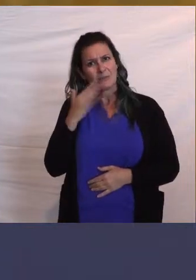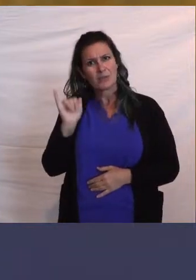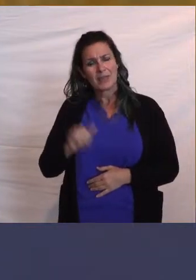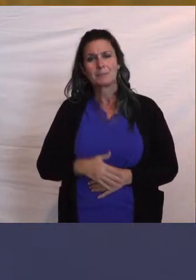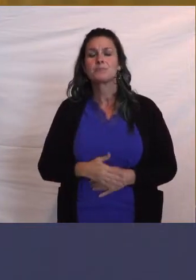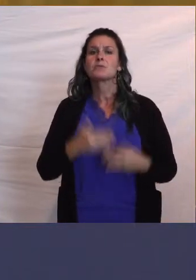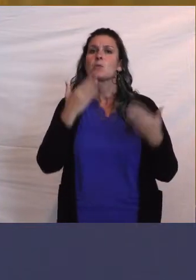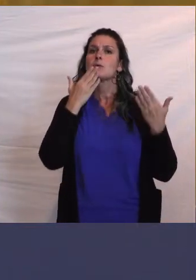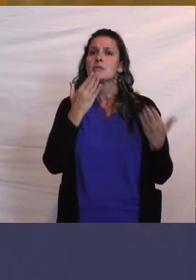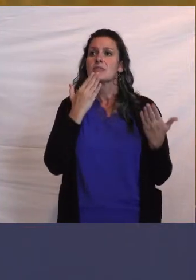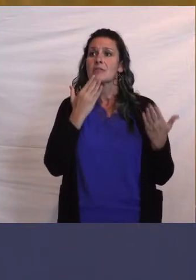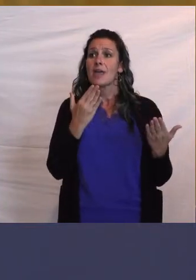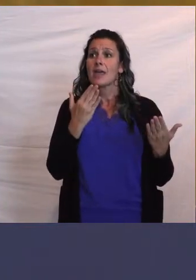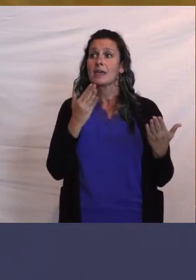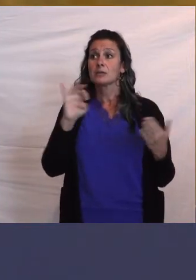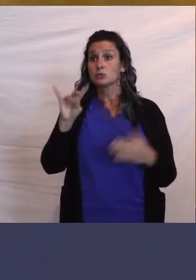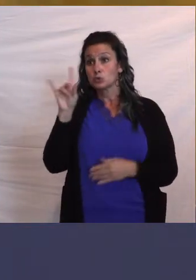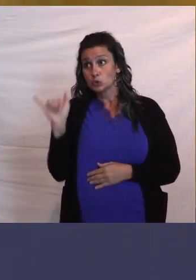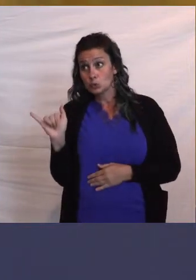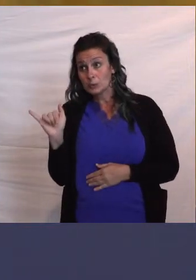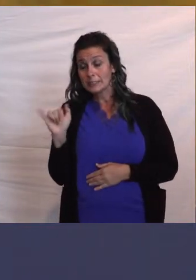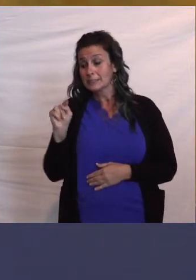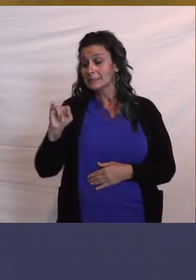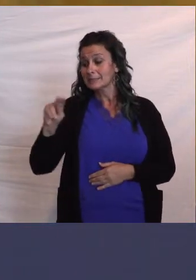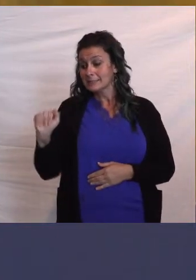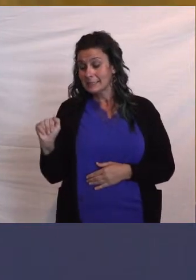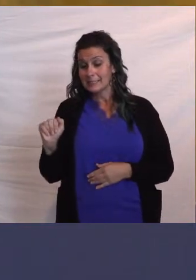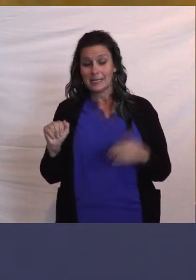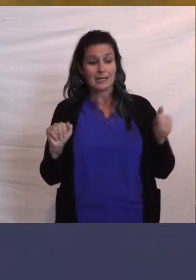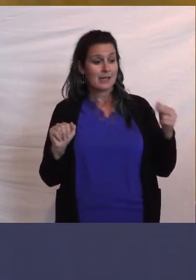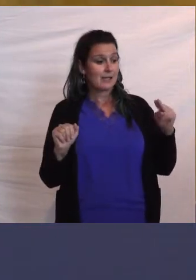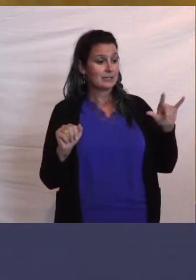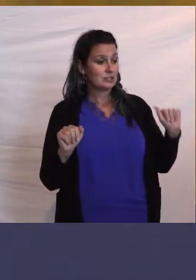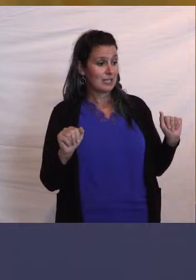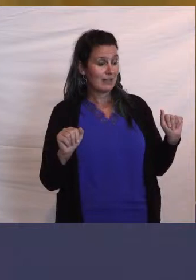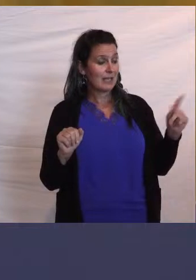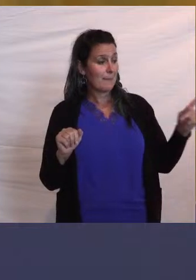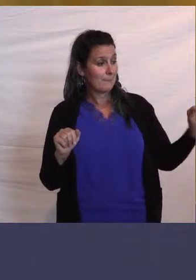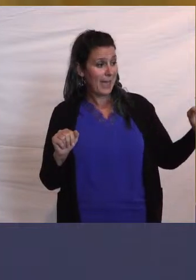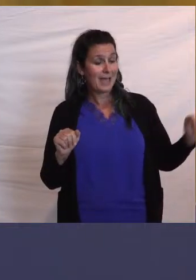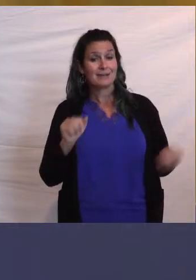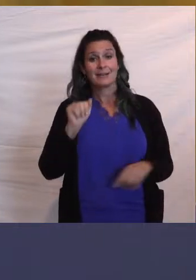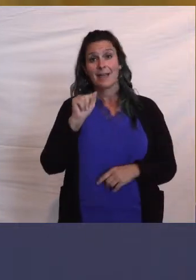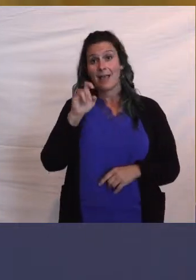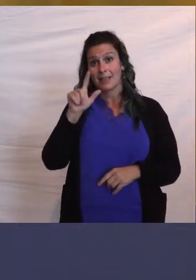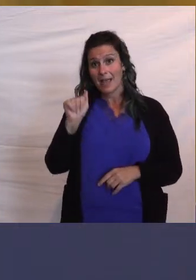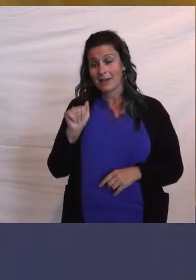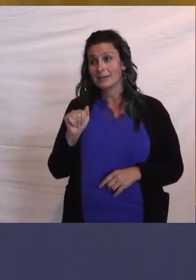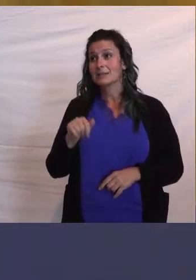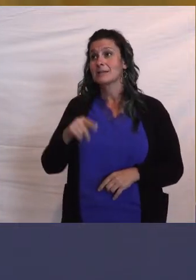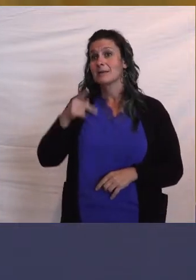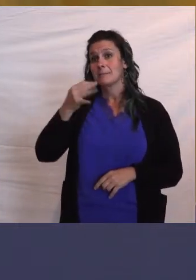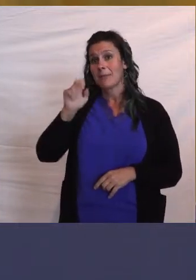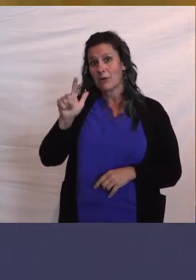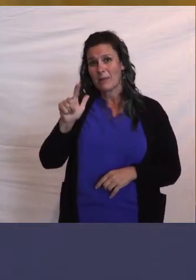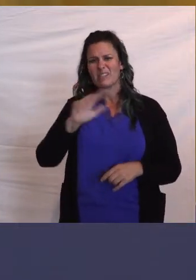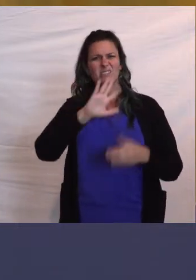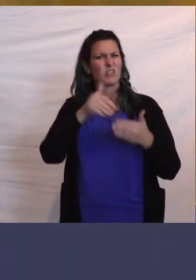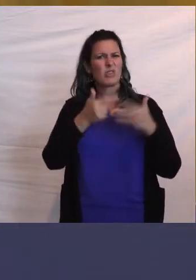want to thank Judy, Tina, Angelica, great to have you back. Pat, Aliana, Paramount, the whole